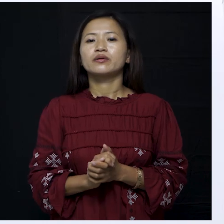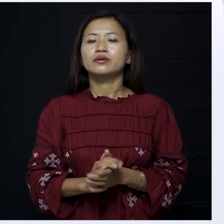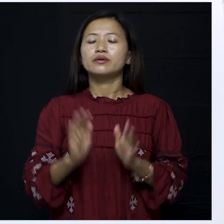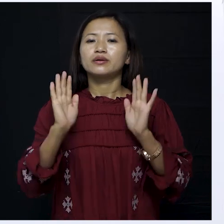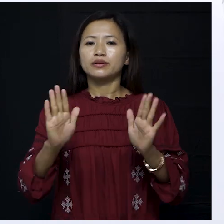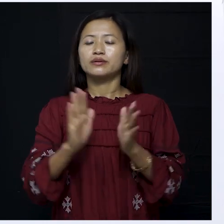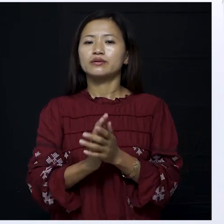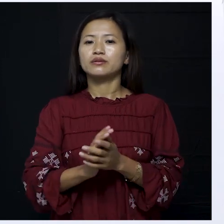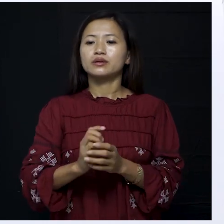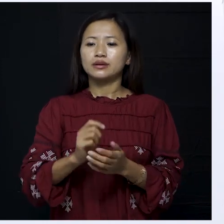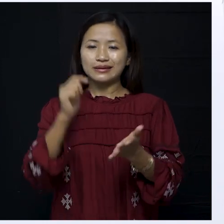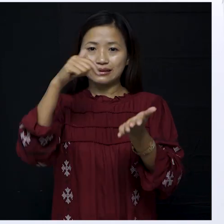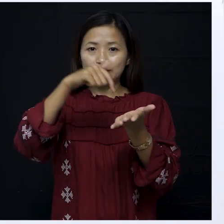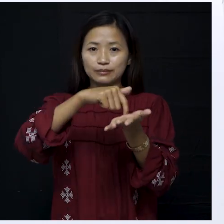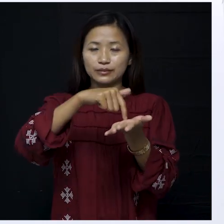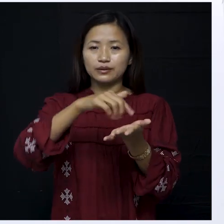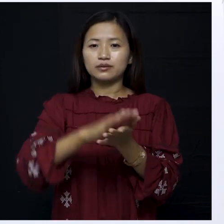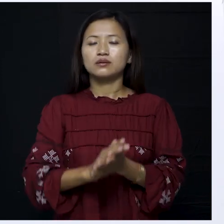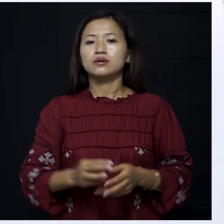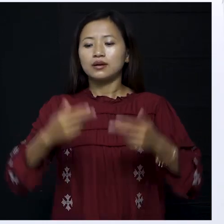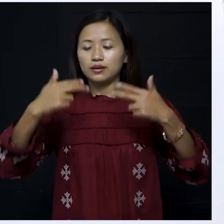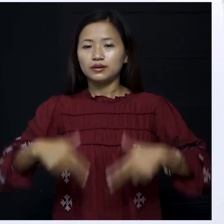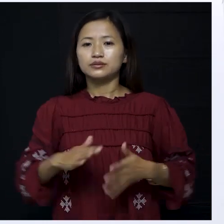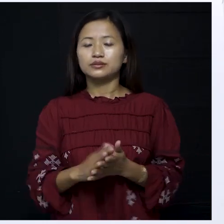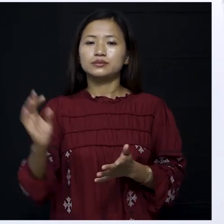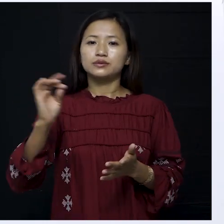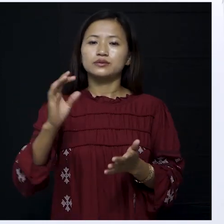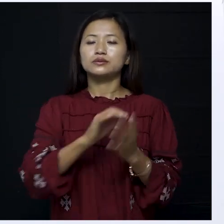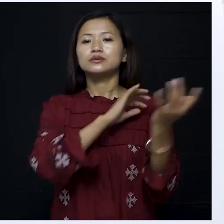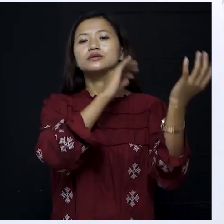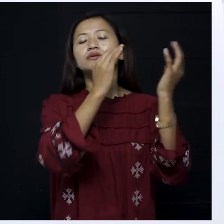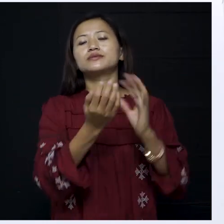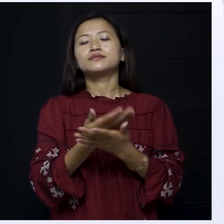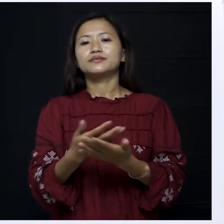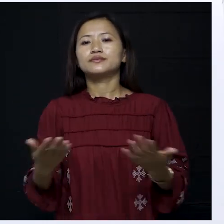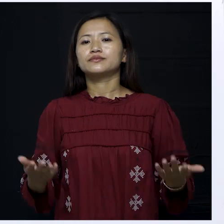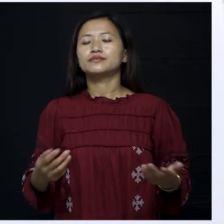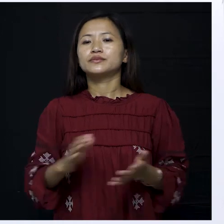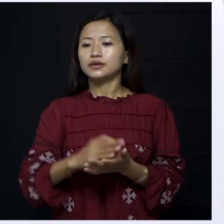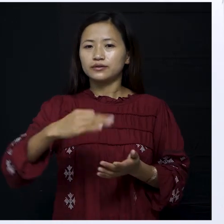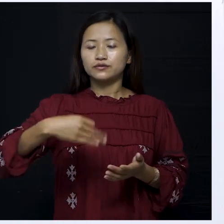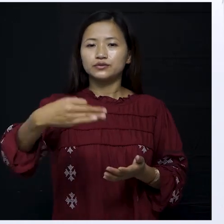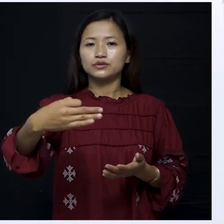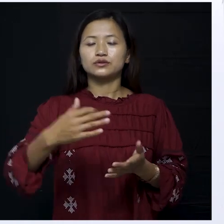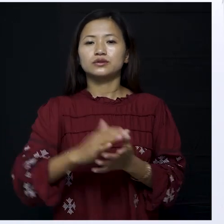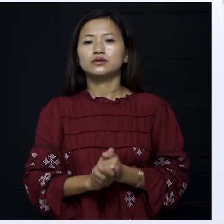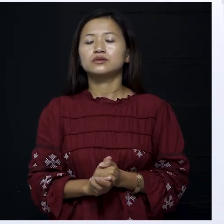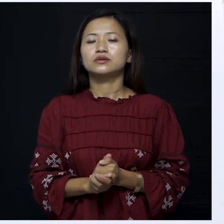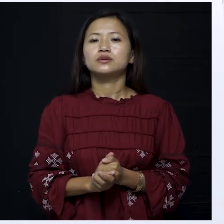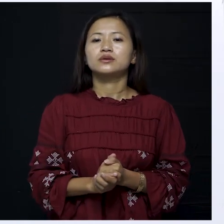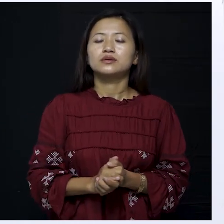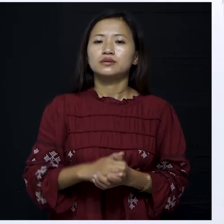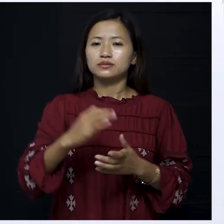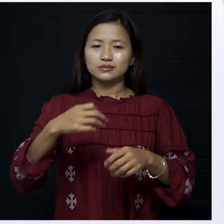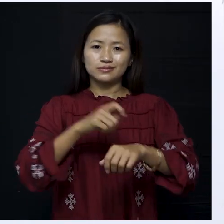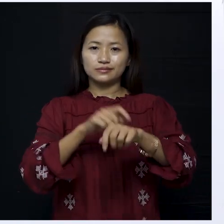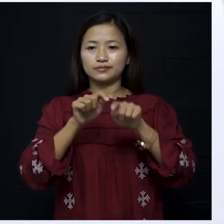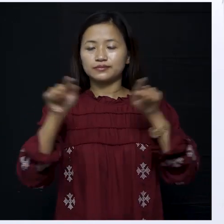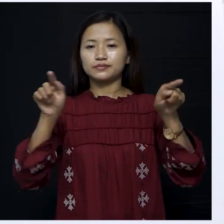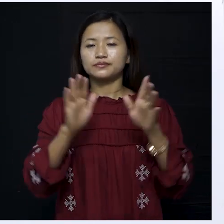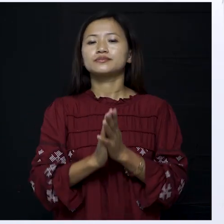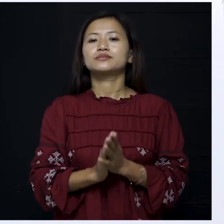the right there in the middle, that is habitual, repeated, universal things. And in the future section, or in the future timeline,